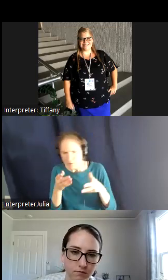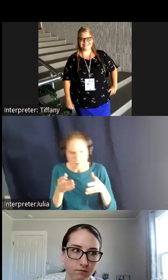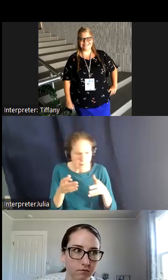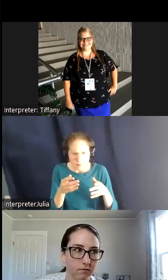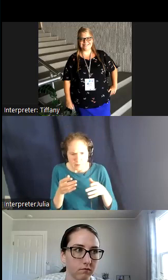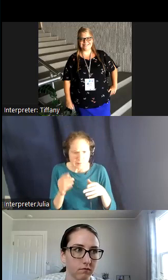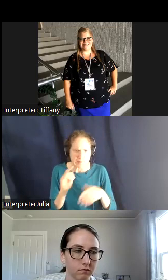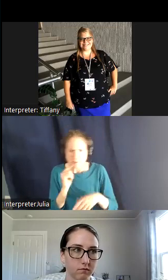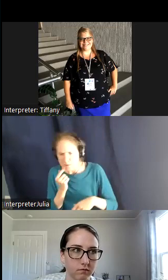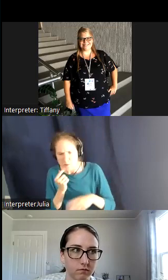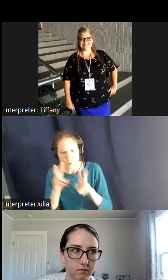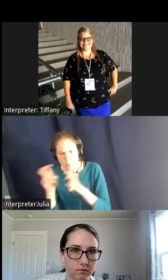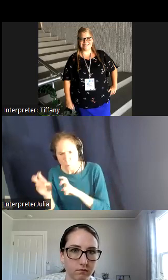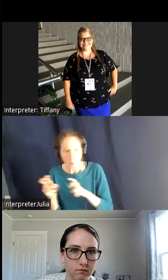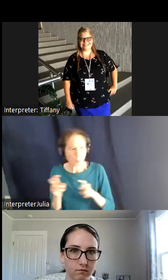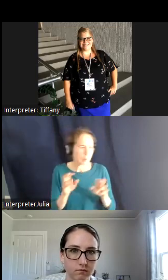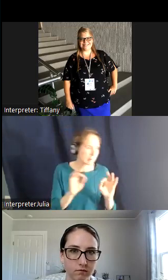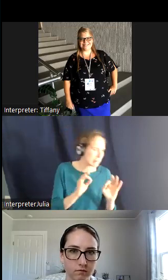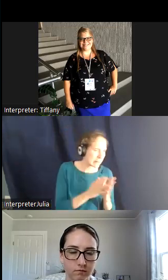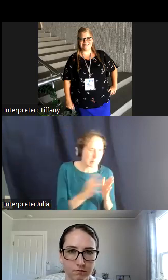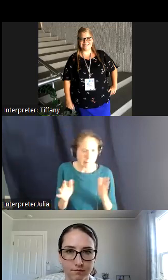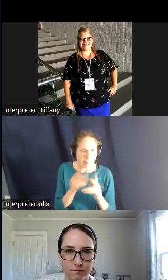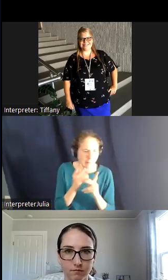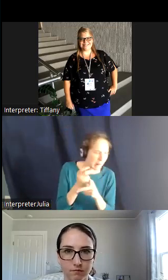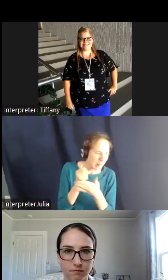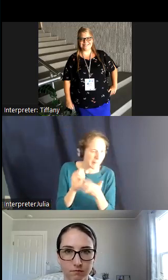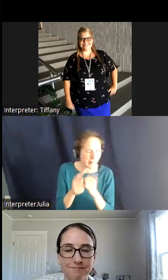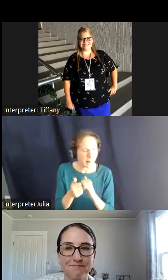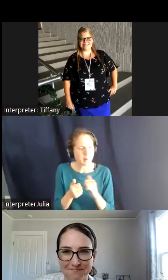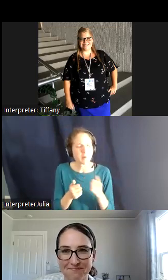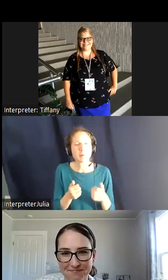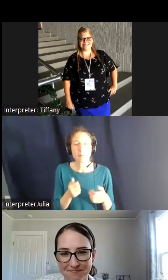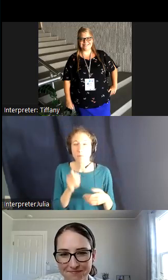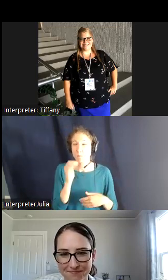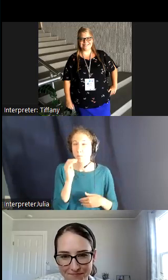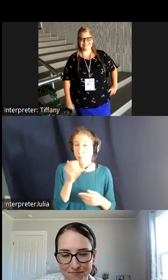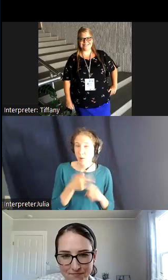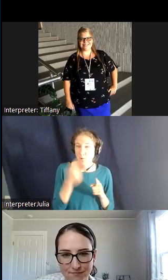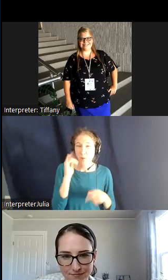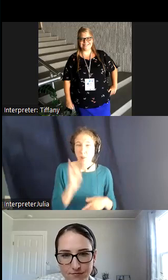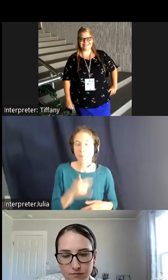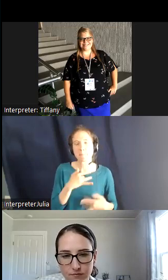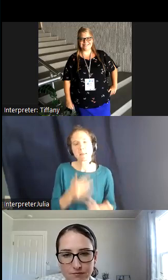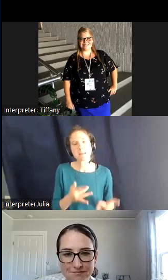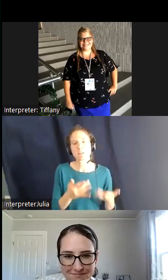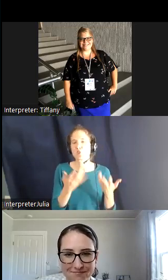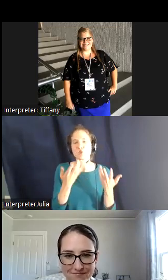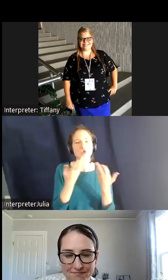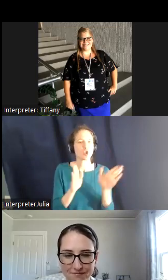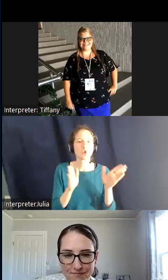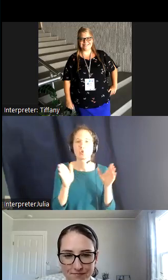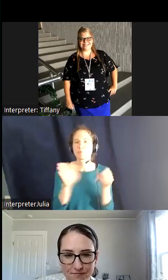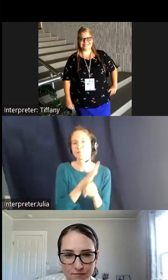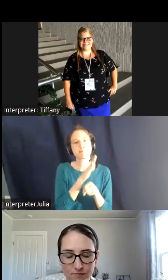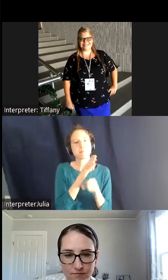But say, you know, they kind of go with integrated kind of care. So obviously, you know, working at facilities that have integrated types